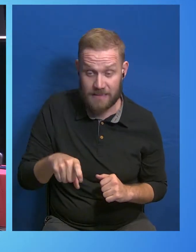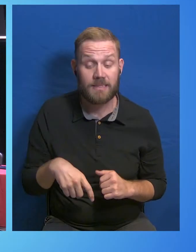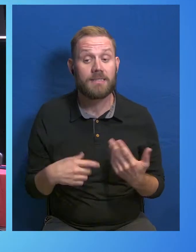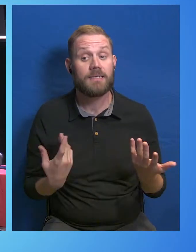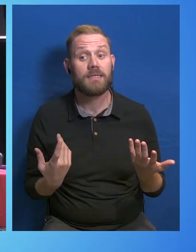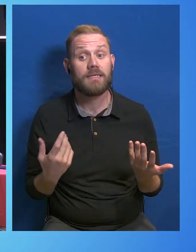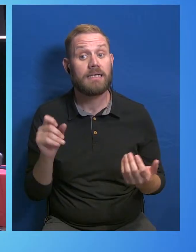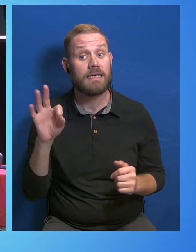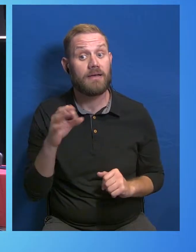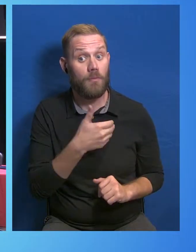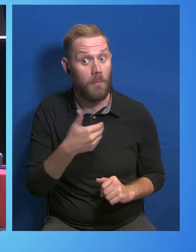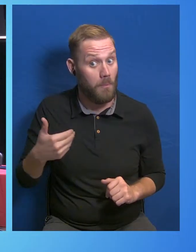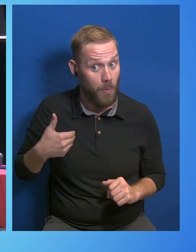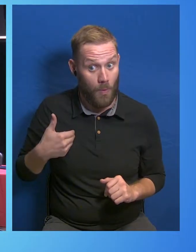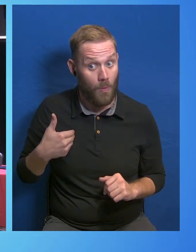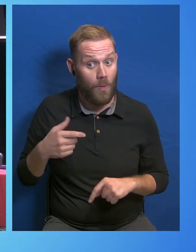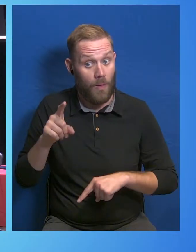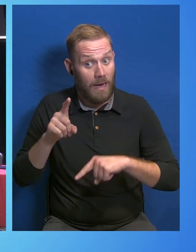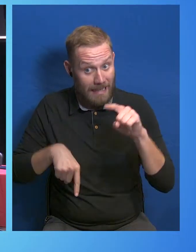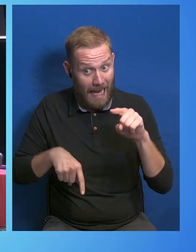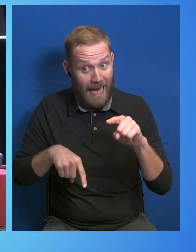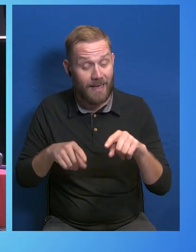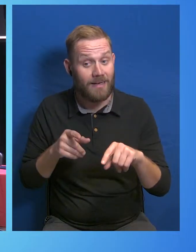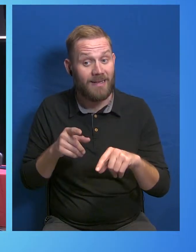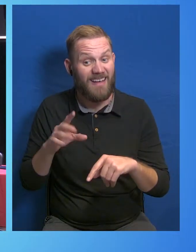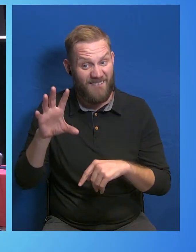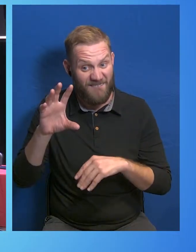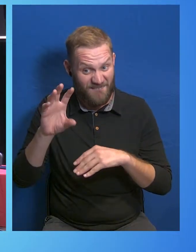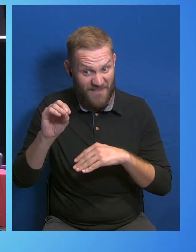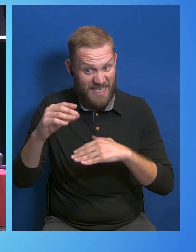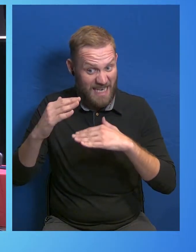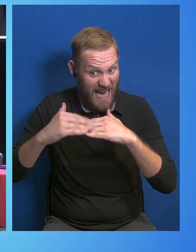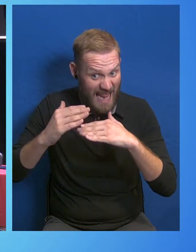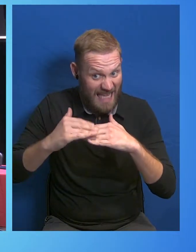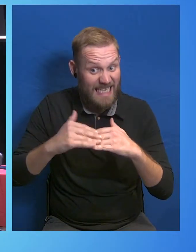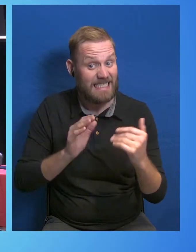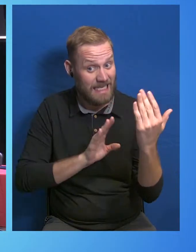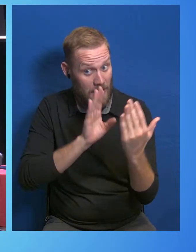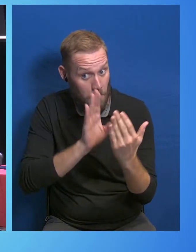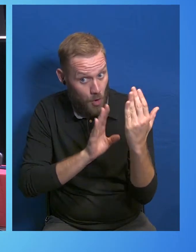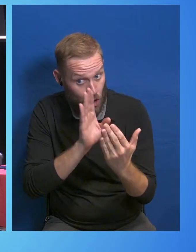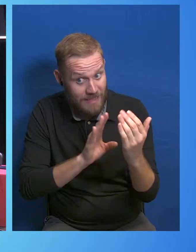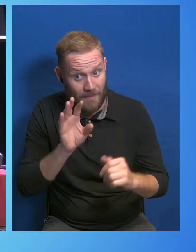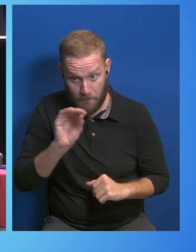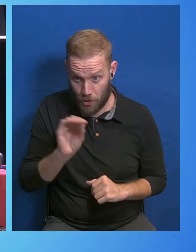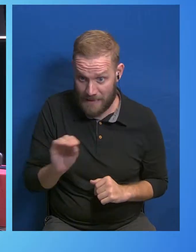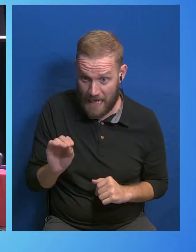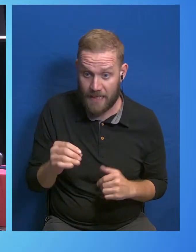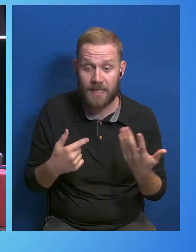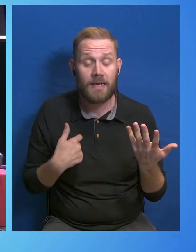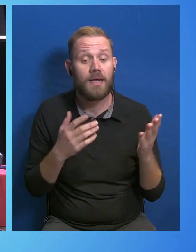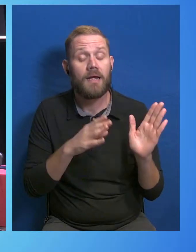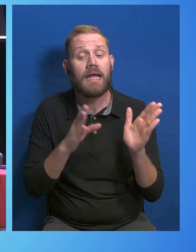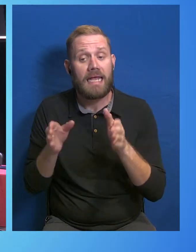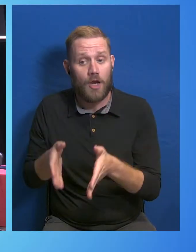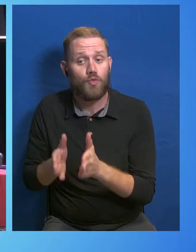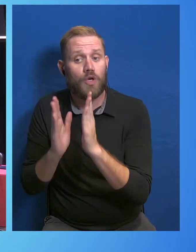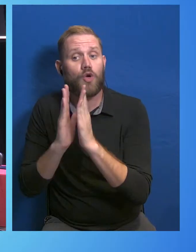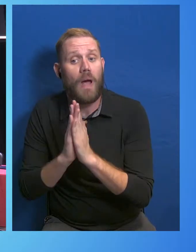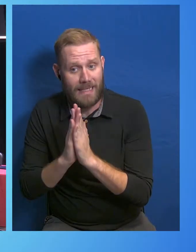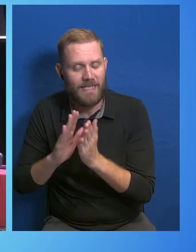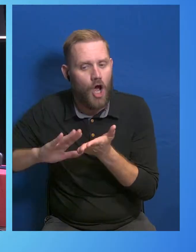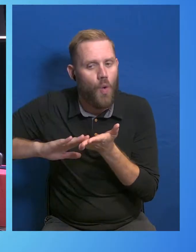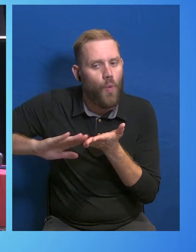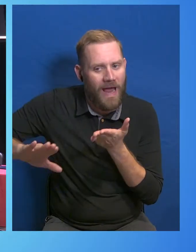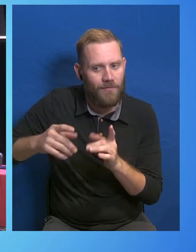board member be unable to attend over 50% of board meetings in person, you can request from the president a